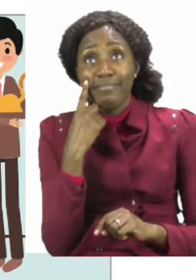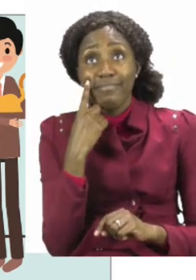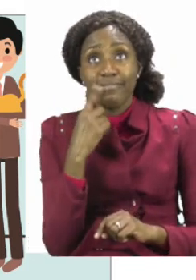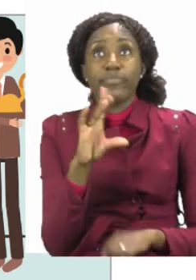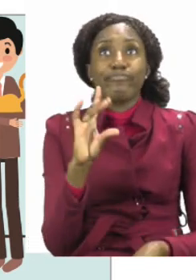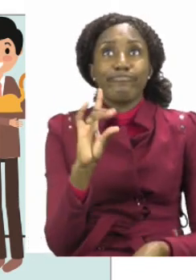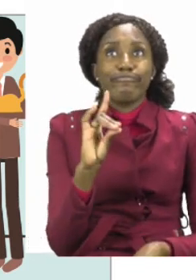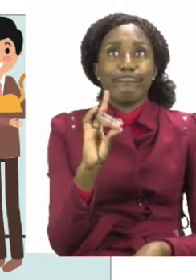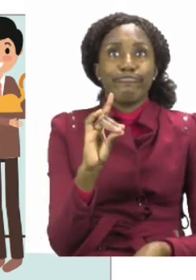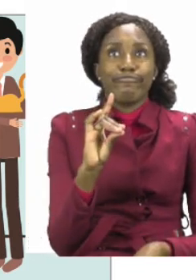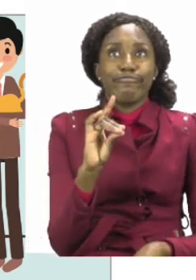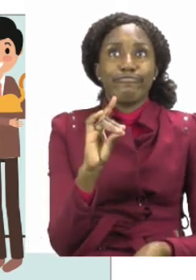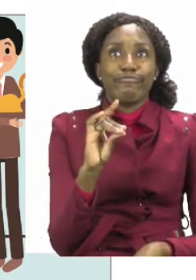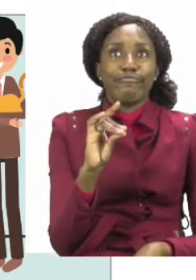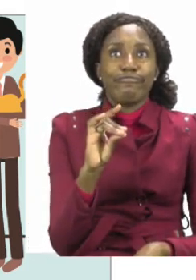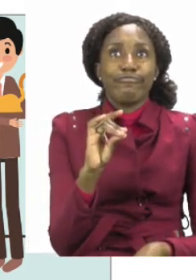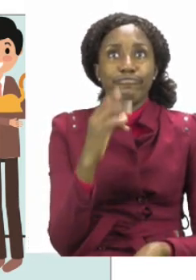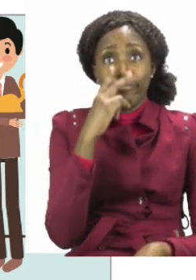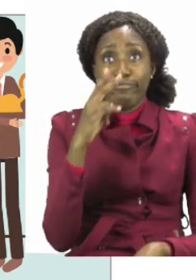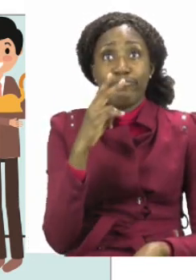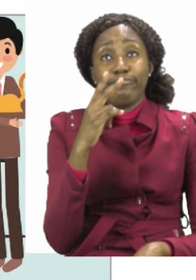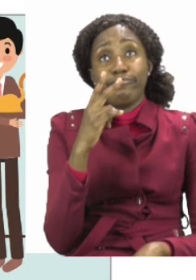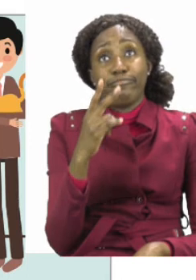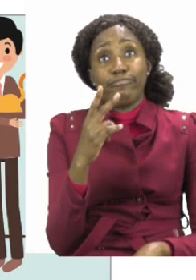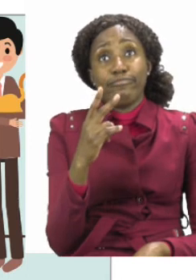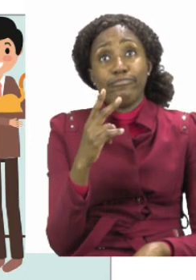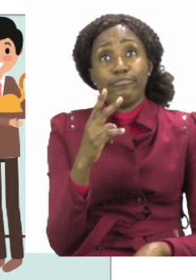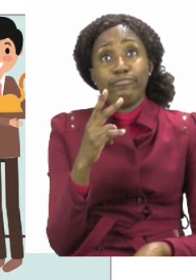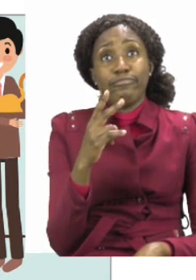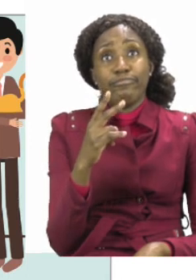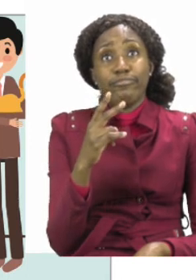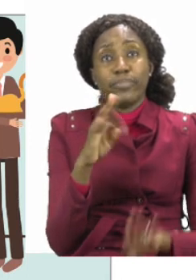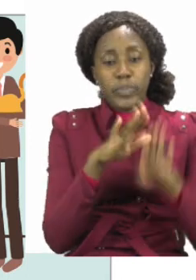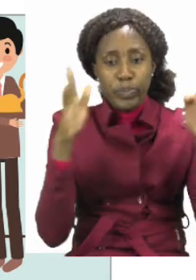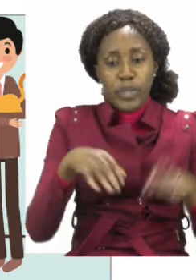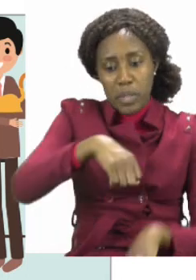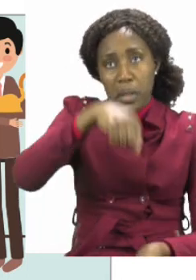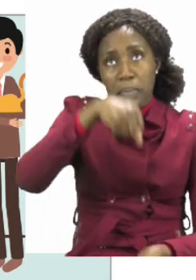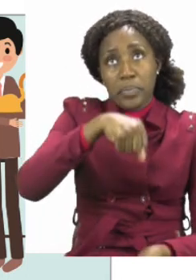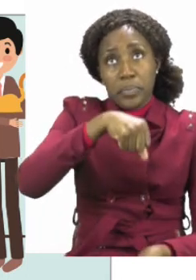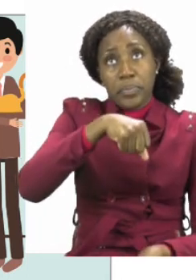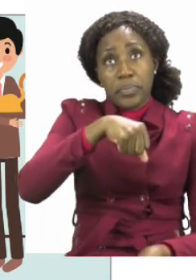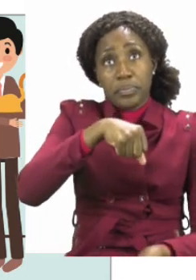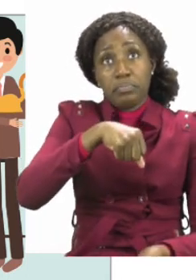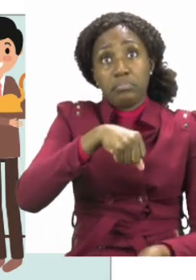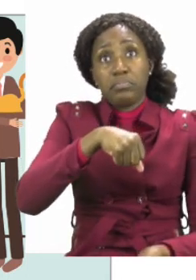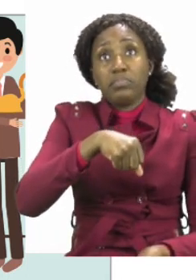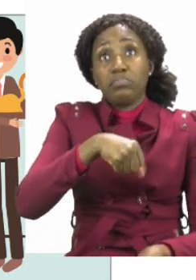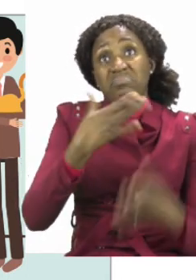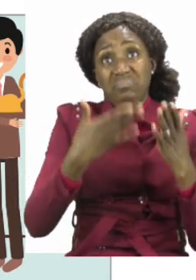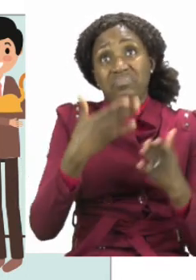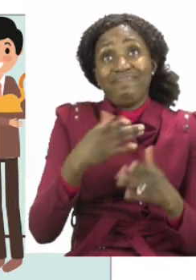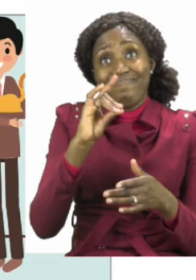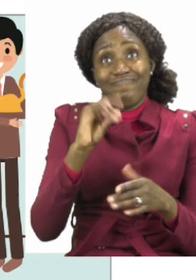dog. On top you see a picture of the basket where the dog might have